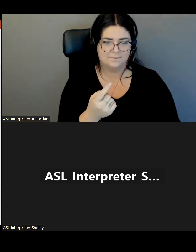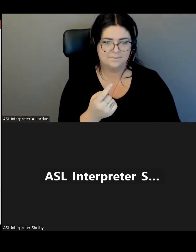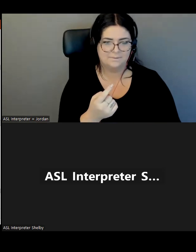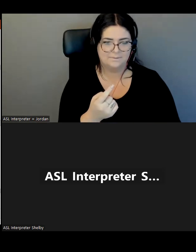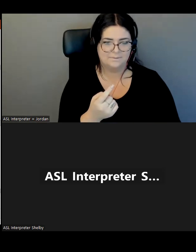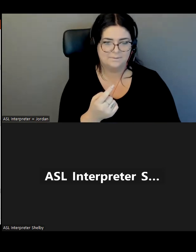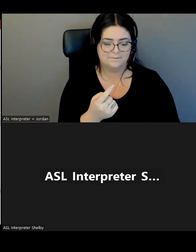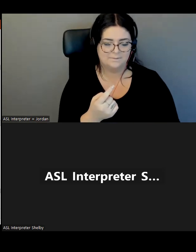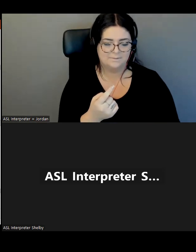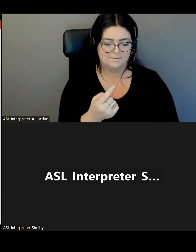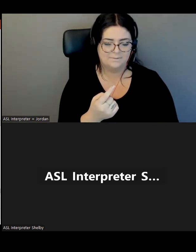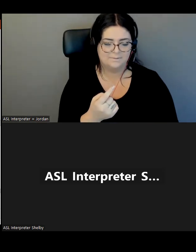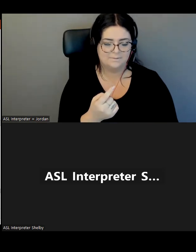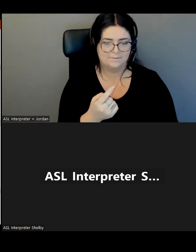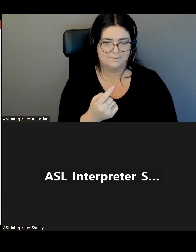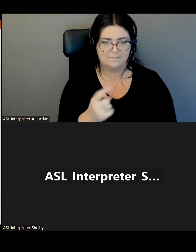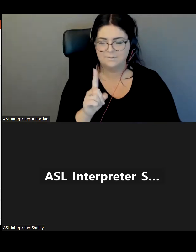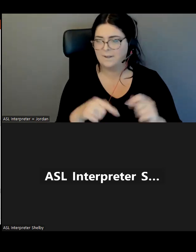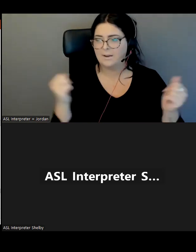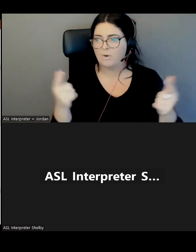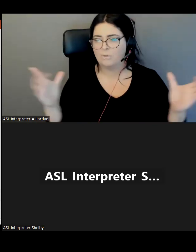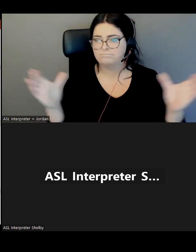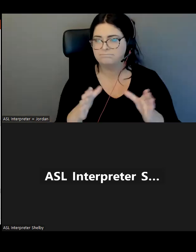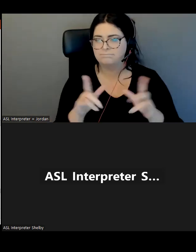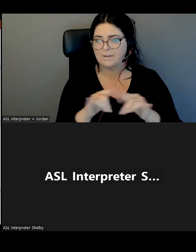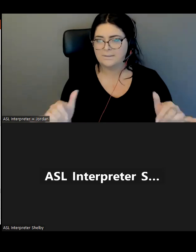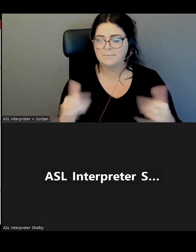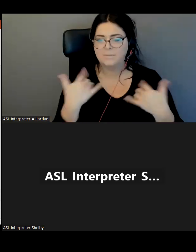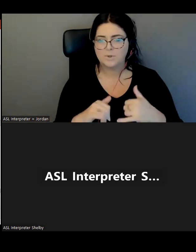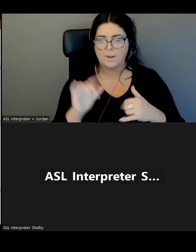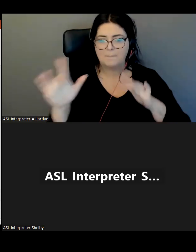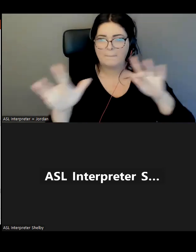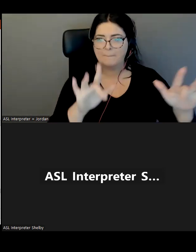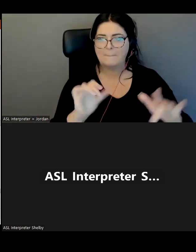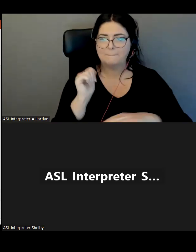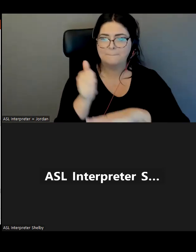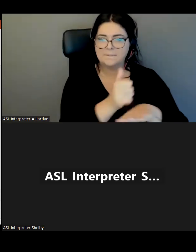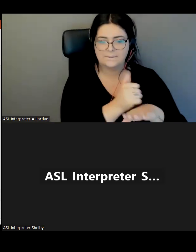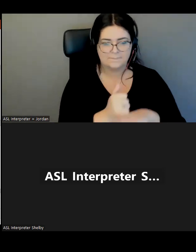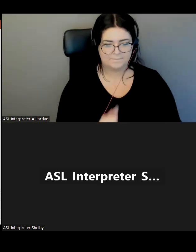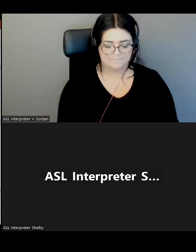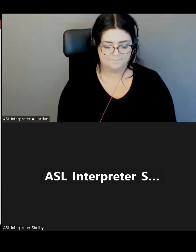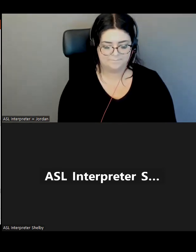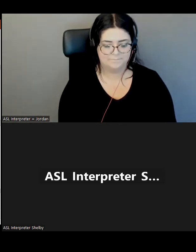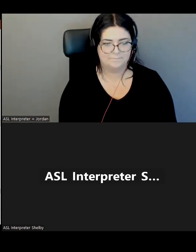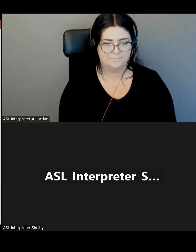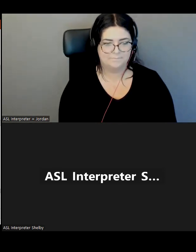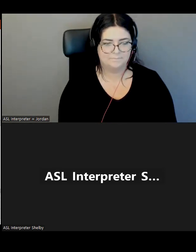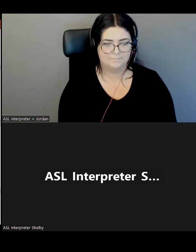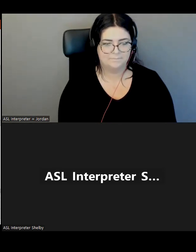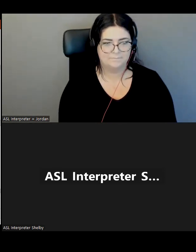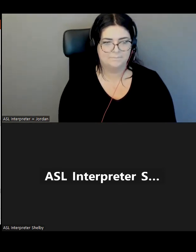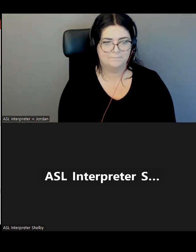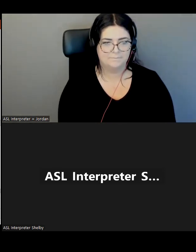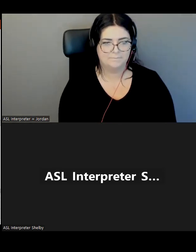everyone from everywhere attend at the same time, so we do try and spread some of that out throughout the region. Thank you.